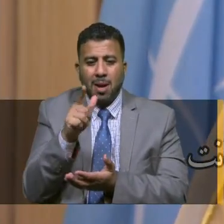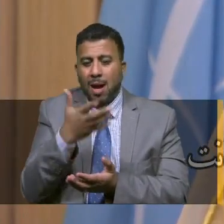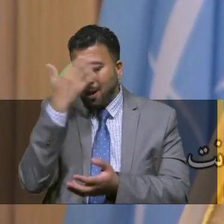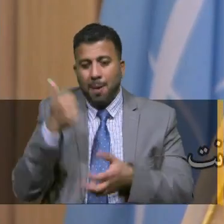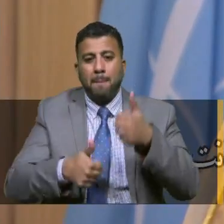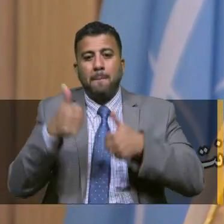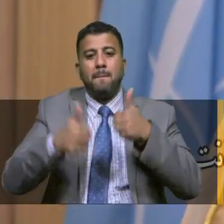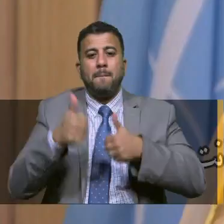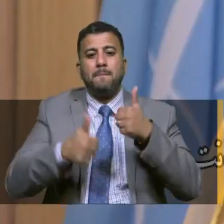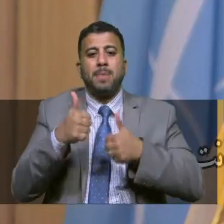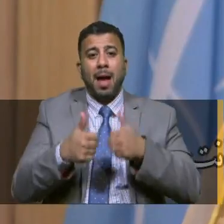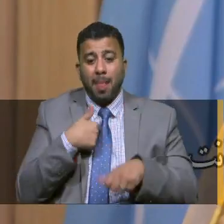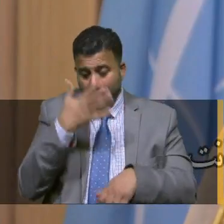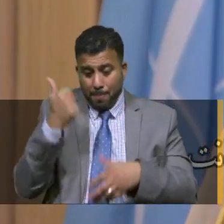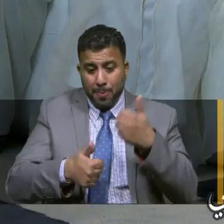day I have my exam.